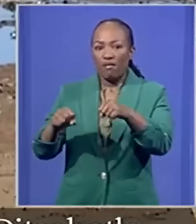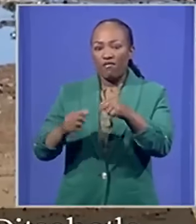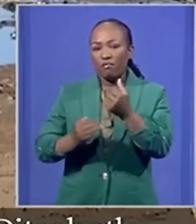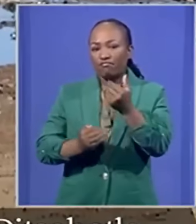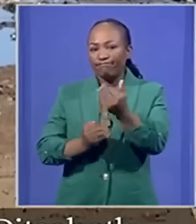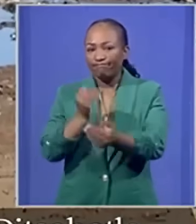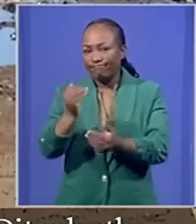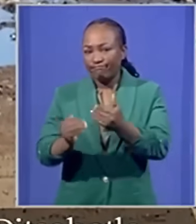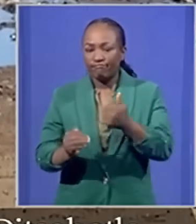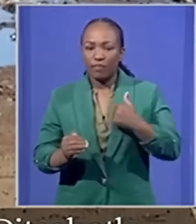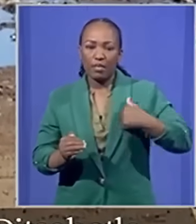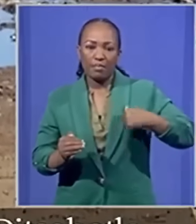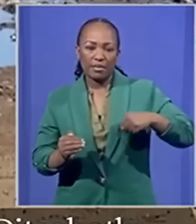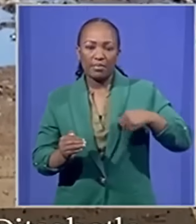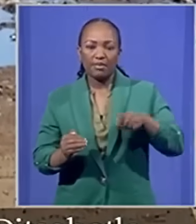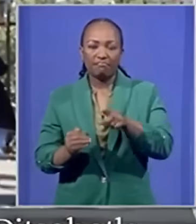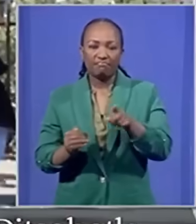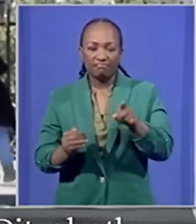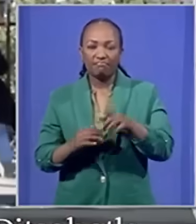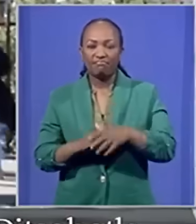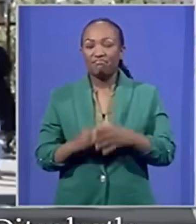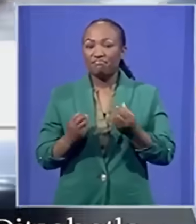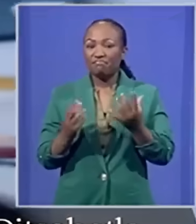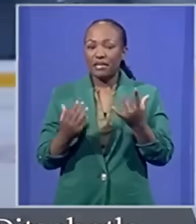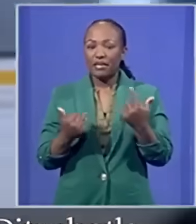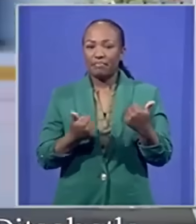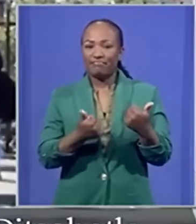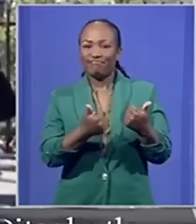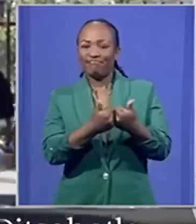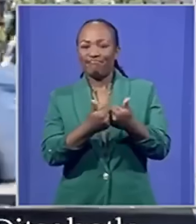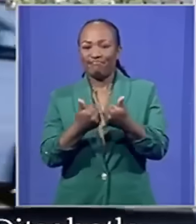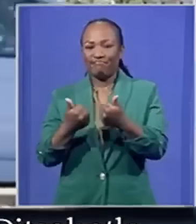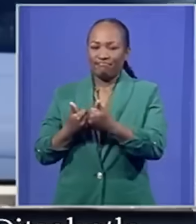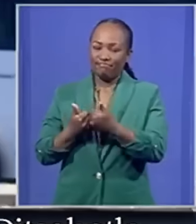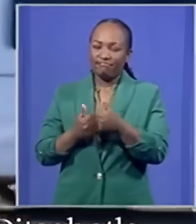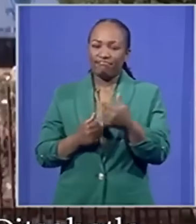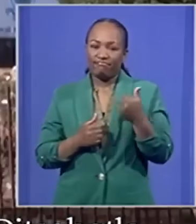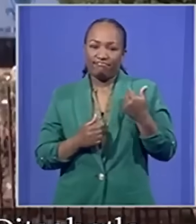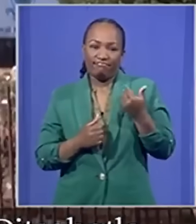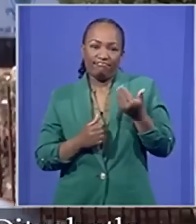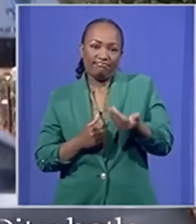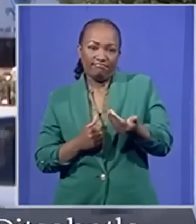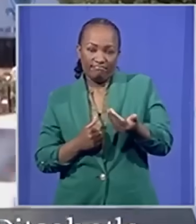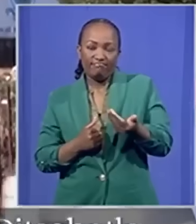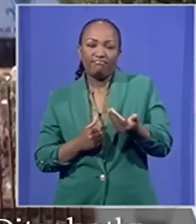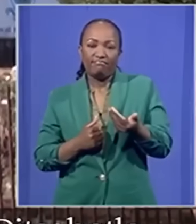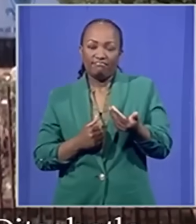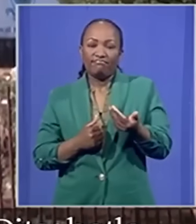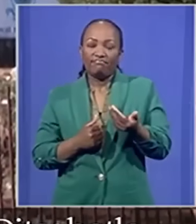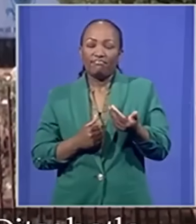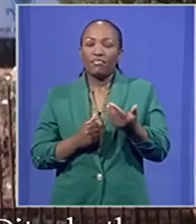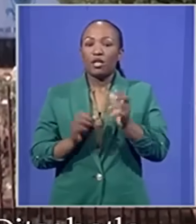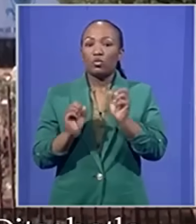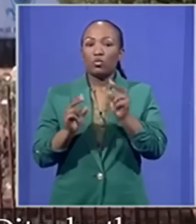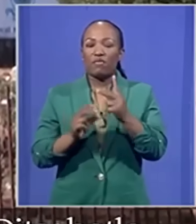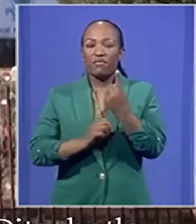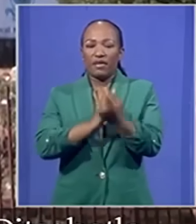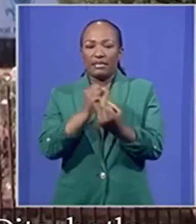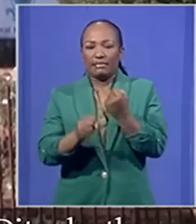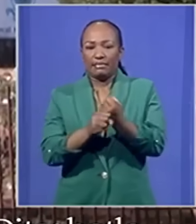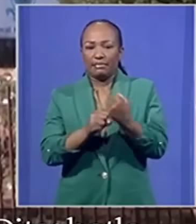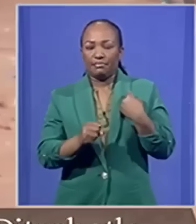masepaleng. Go nnile le ditsereganyo di le mmalwa kwa masepaleng mo sebakeng sa dingwaga di le 12 tse di fetileng go akaretsa